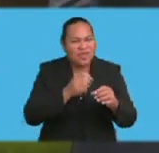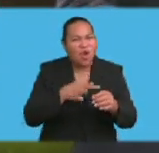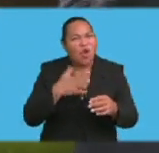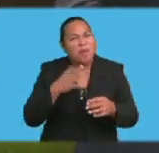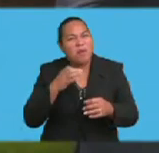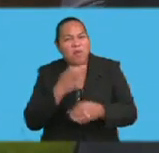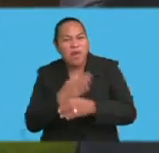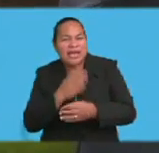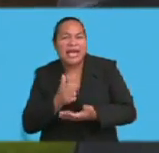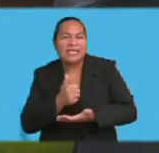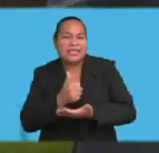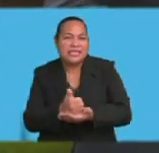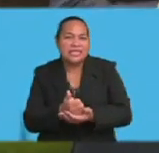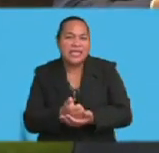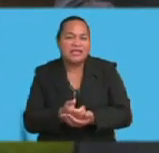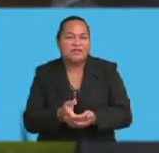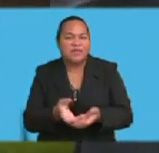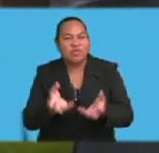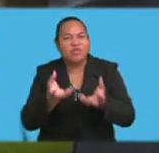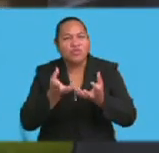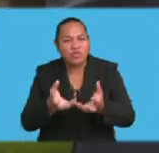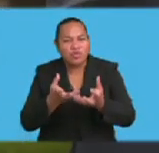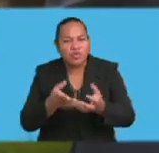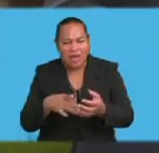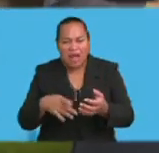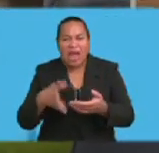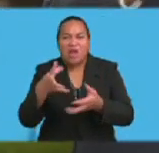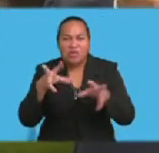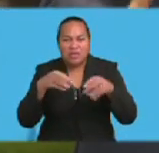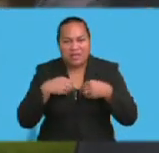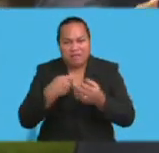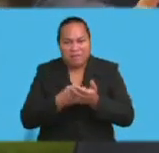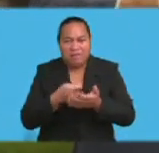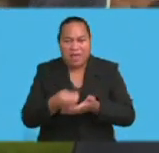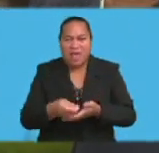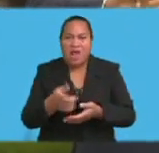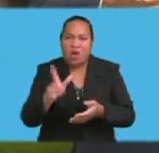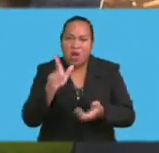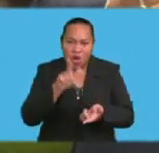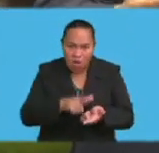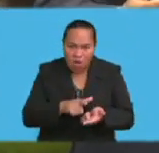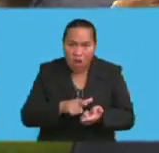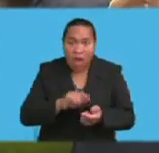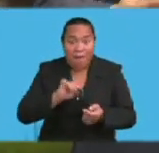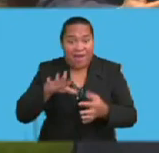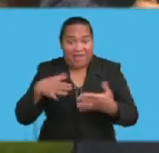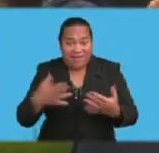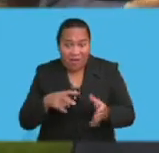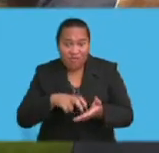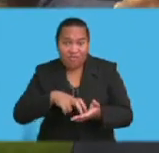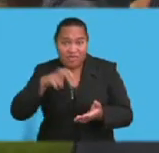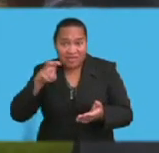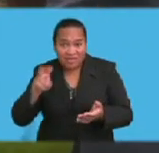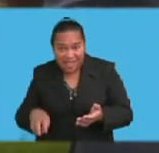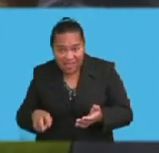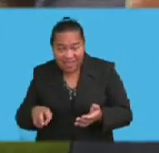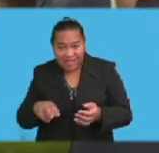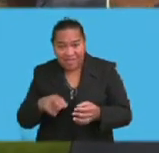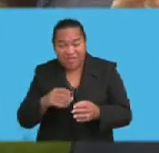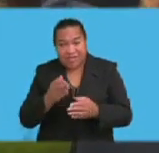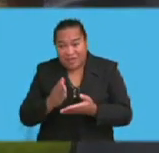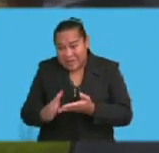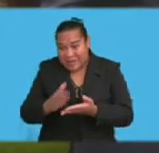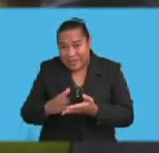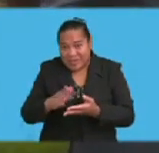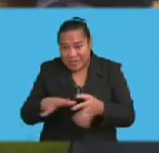assistant, cook hands, etc., who paid low wages. And now when they've retired in the past 20 years or so, past 10 years or so,